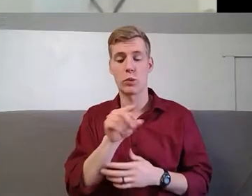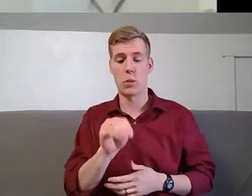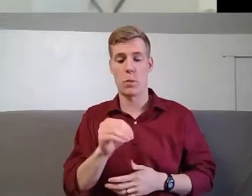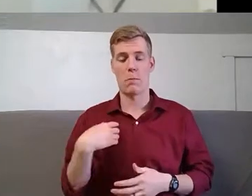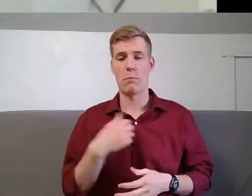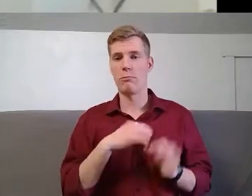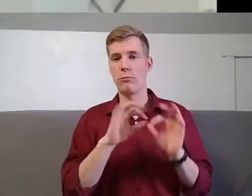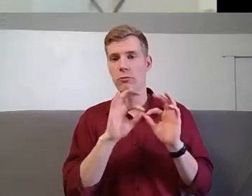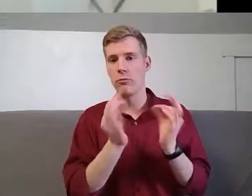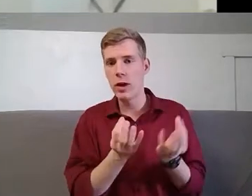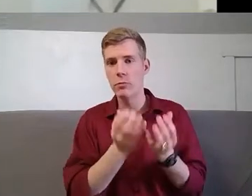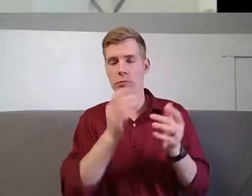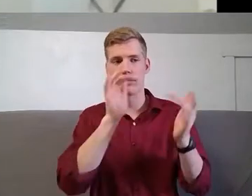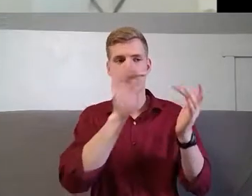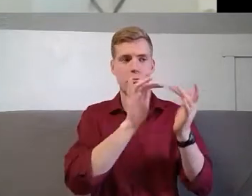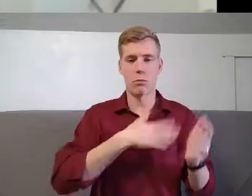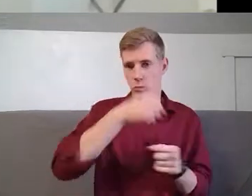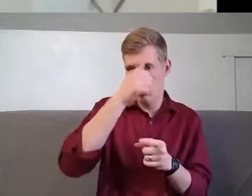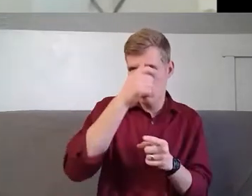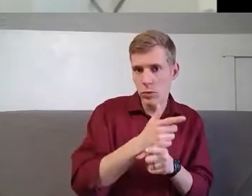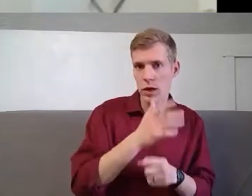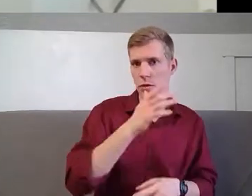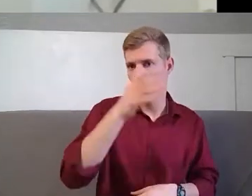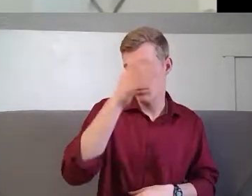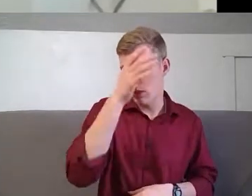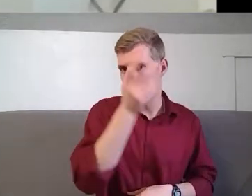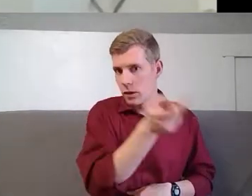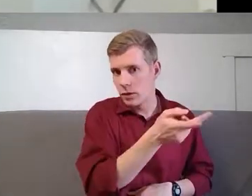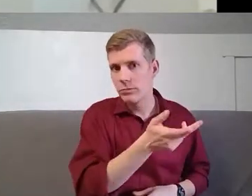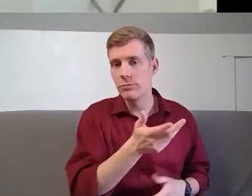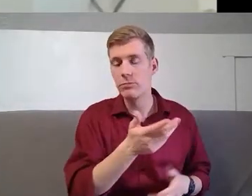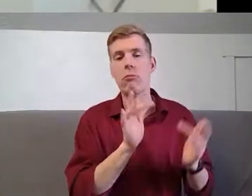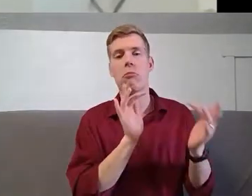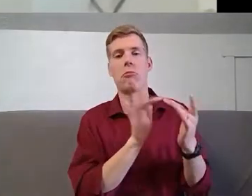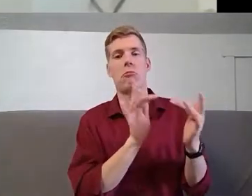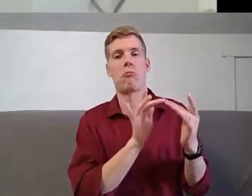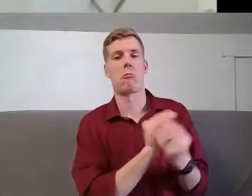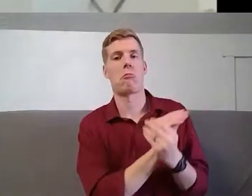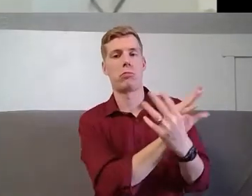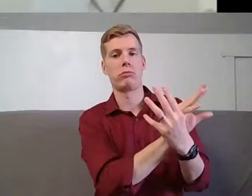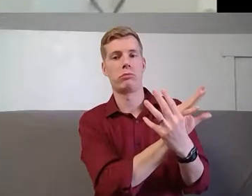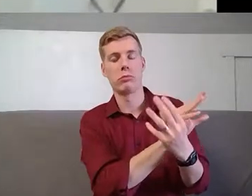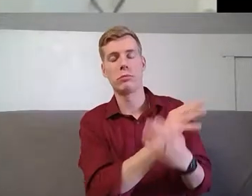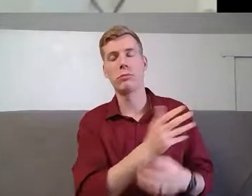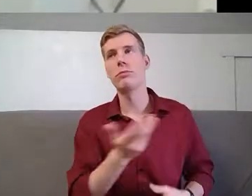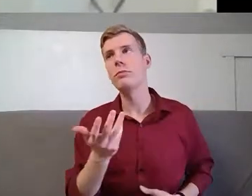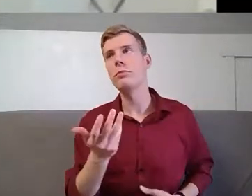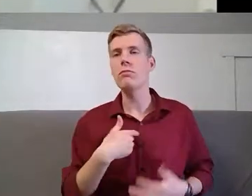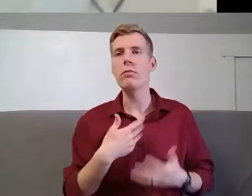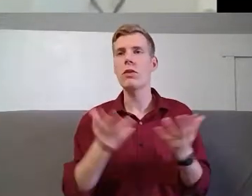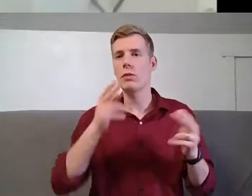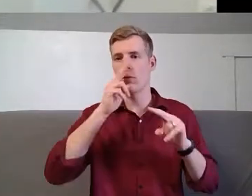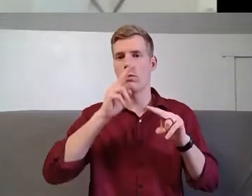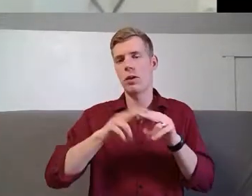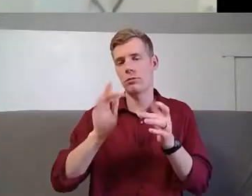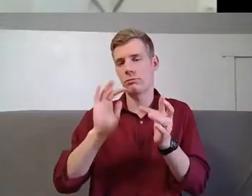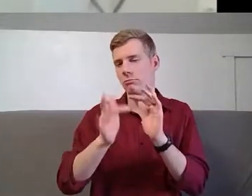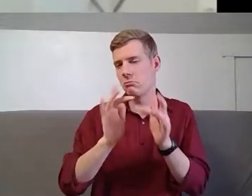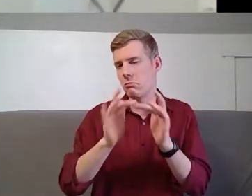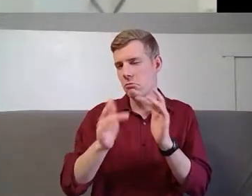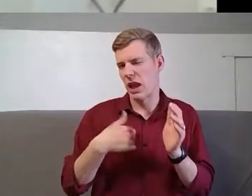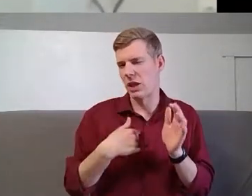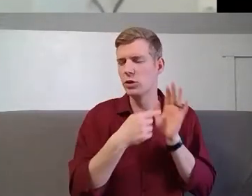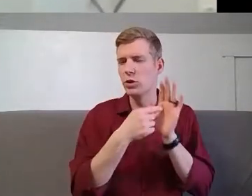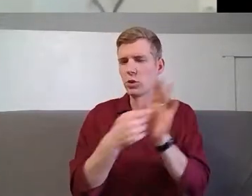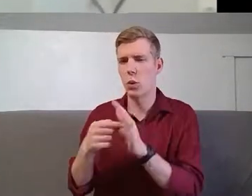family with my brother and my parents so we can stay connected. We also have some fun things online that I kind of wanted to show